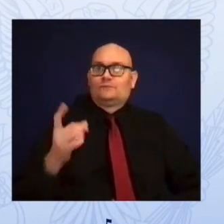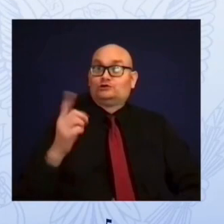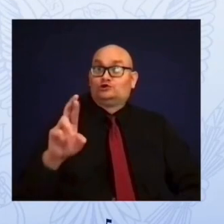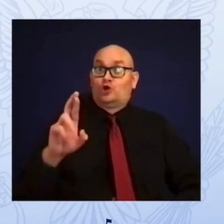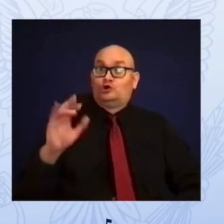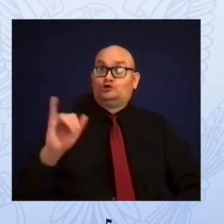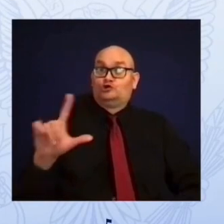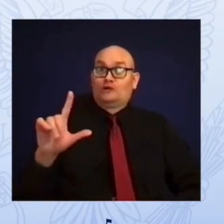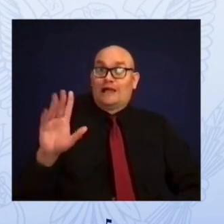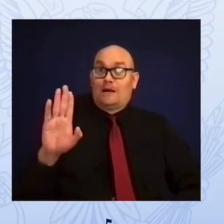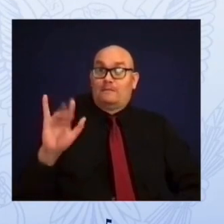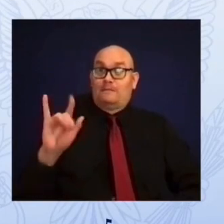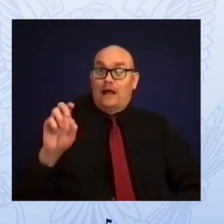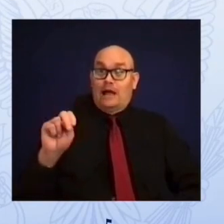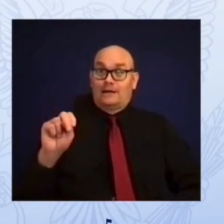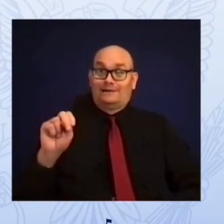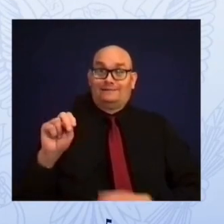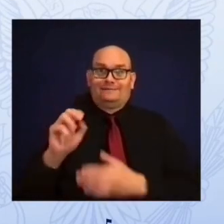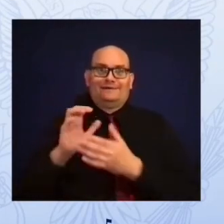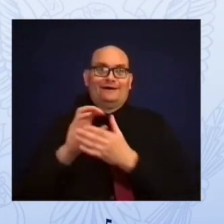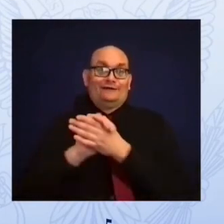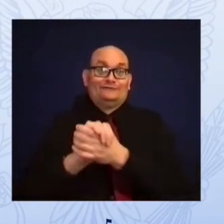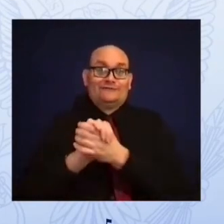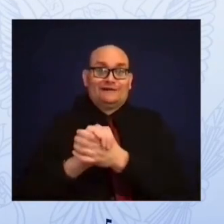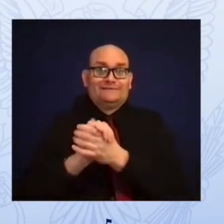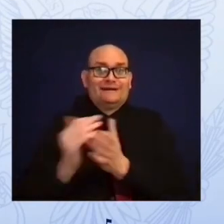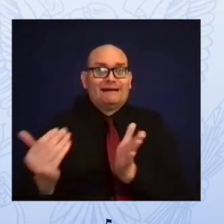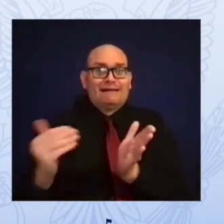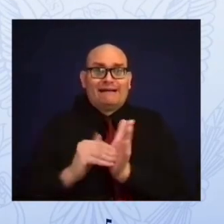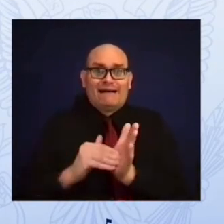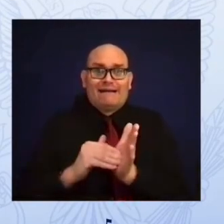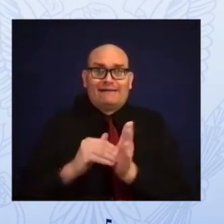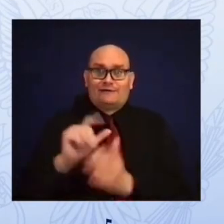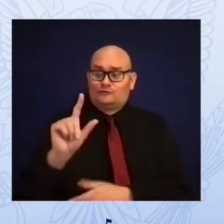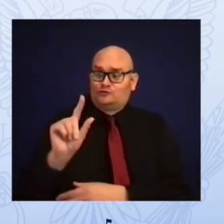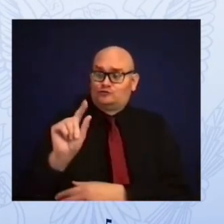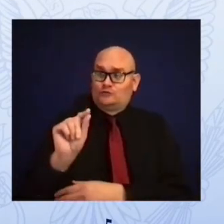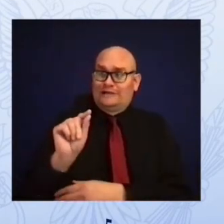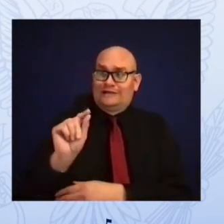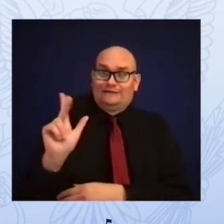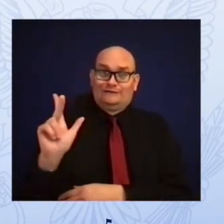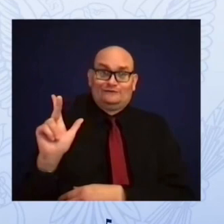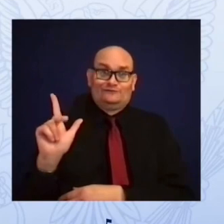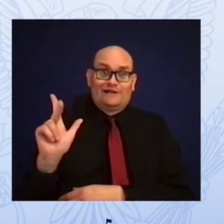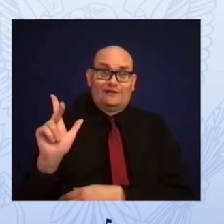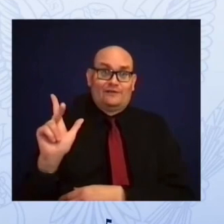Congratulations once again to the 2023 winners of the National Medal for